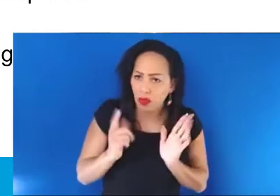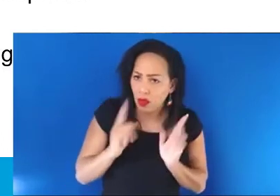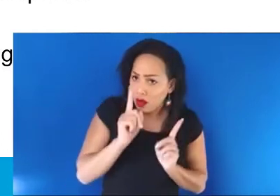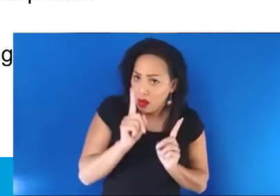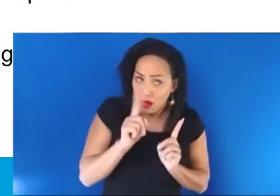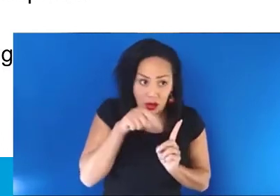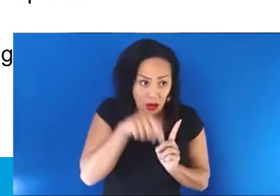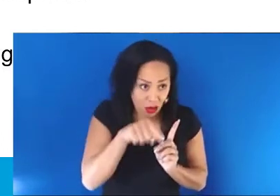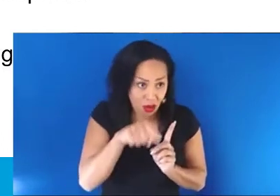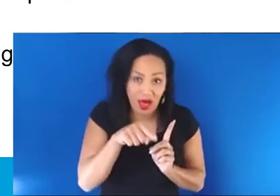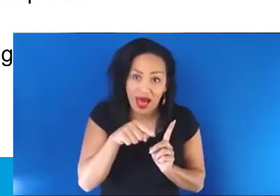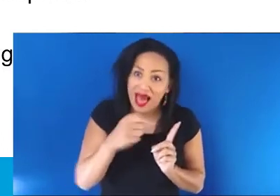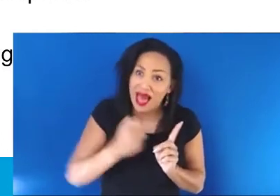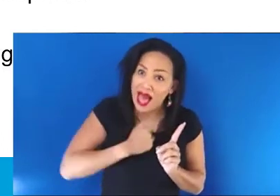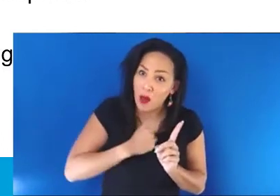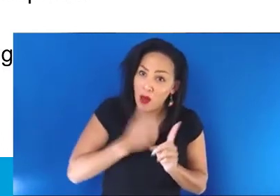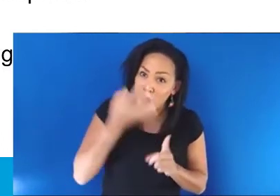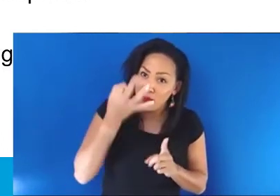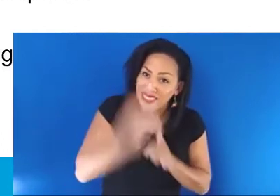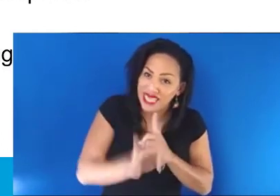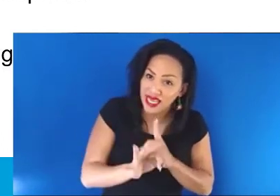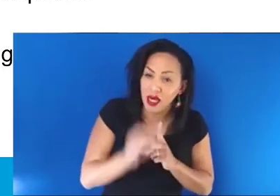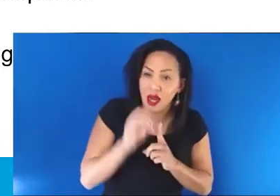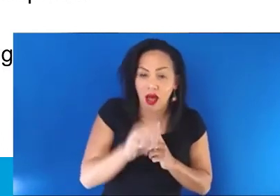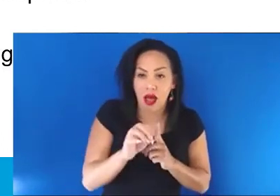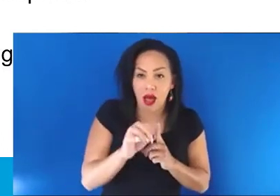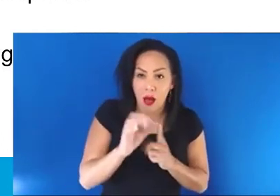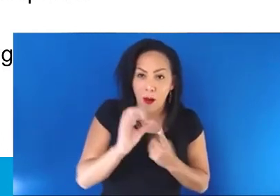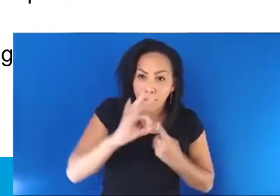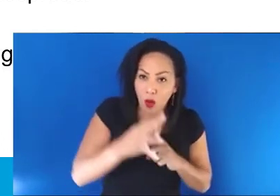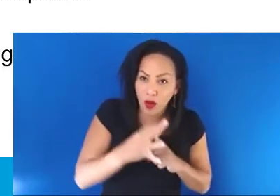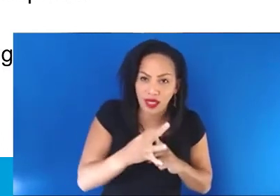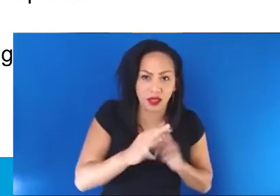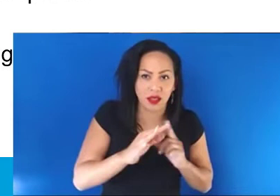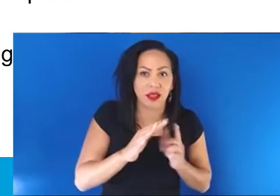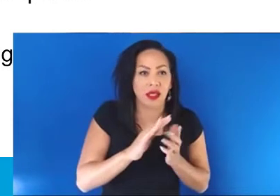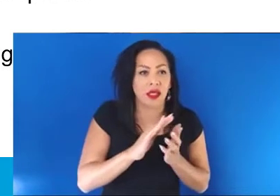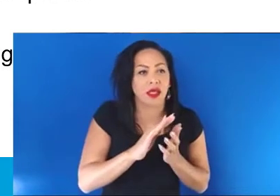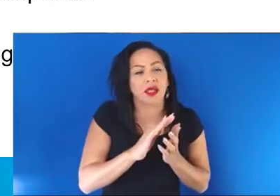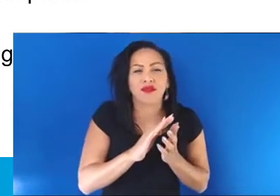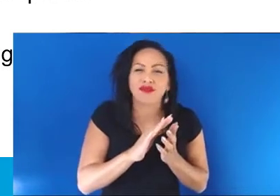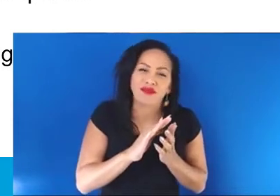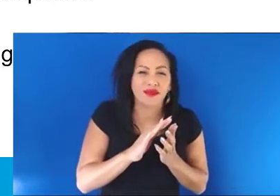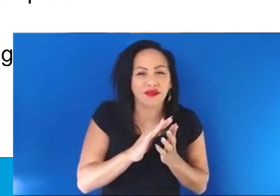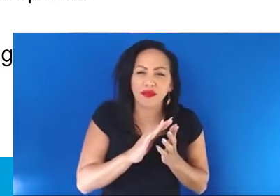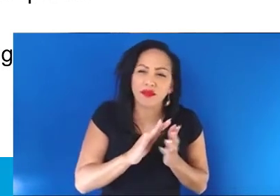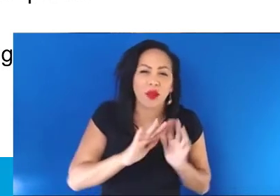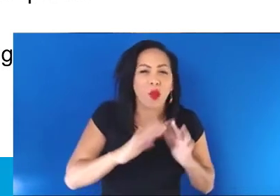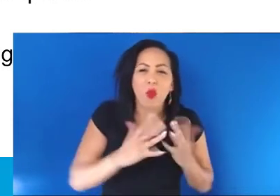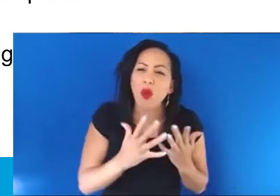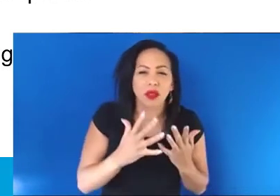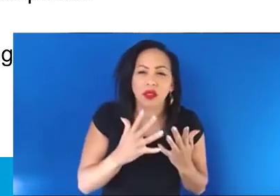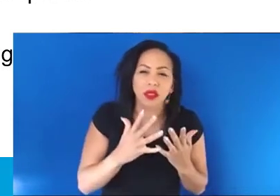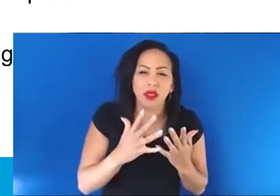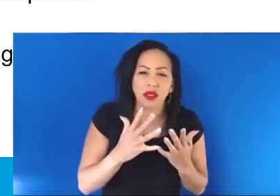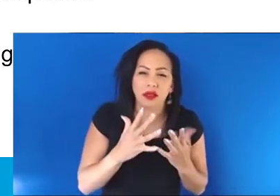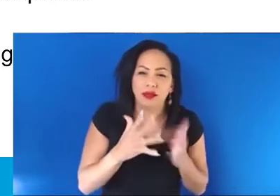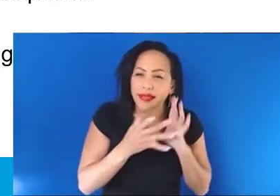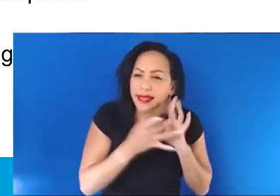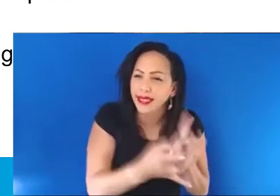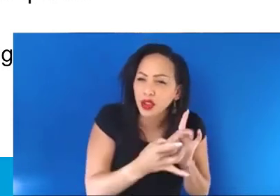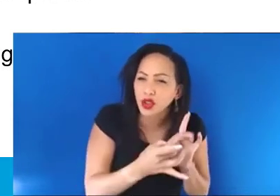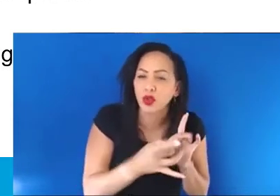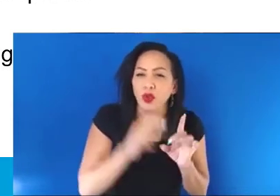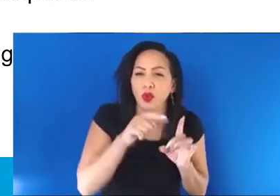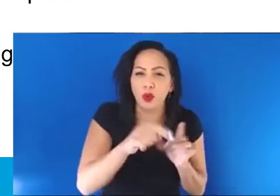to service delivery in the way that NGOs in our sector have often discussed saviorism in